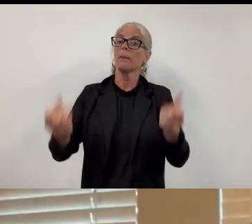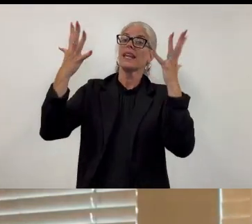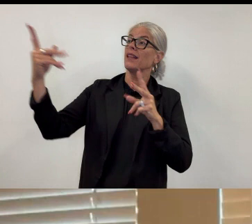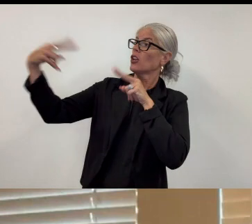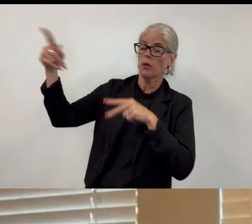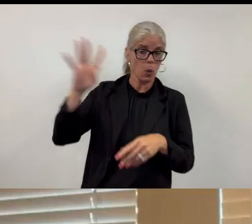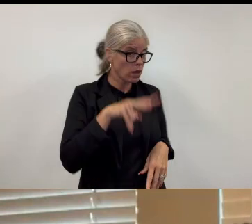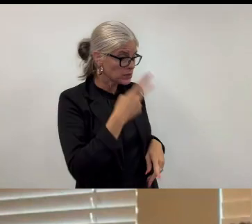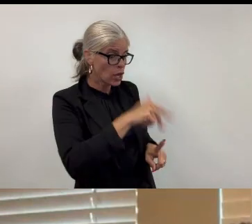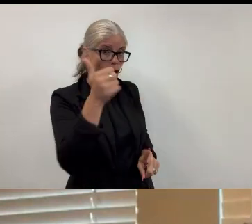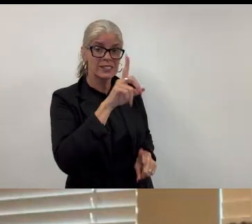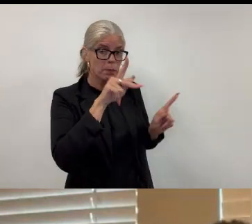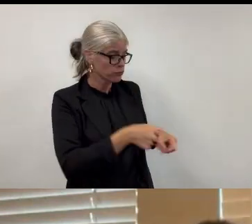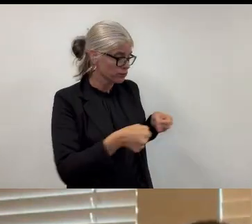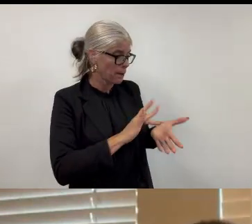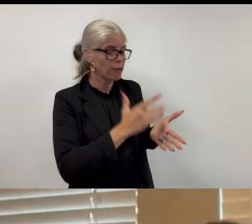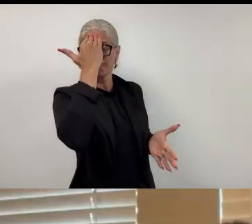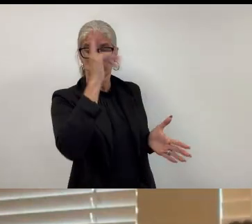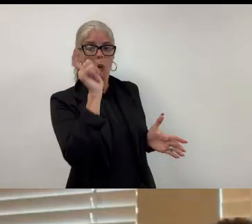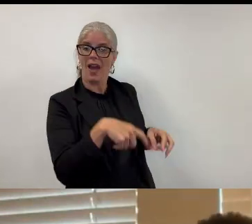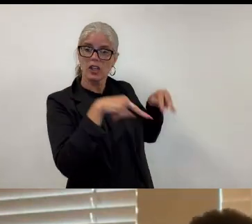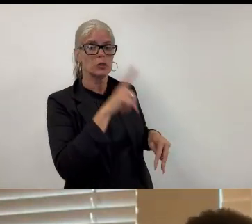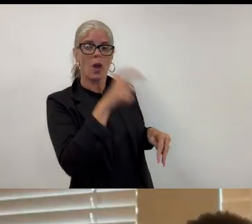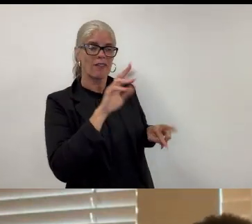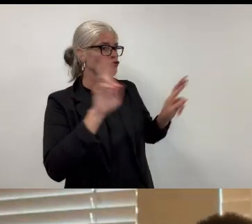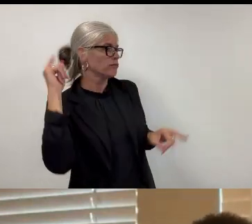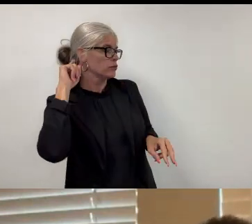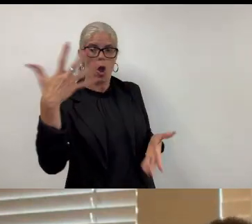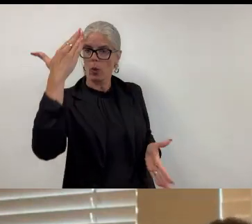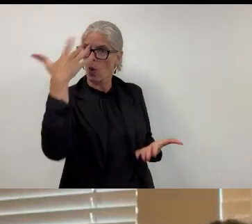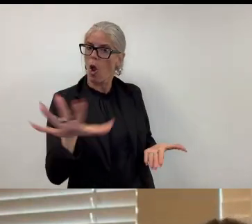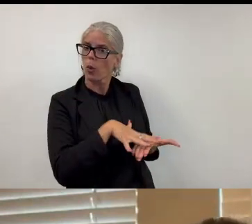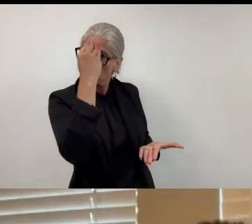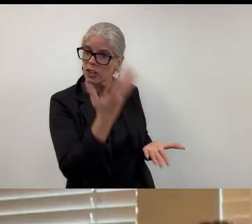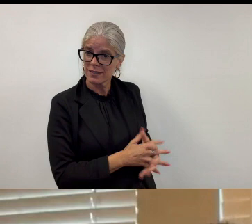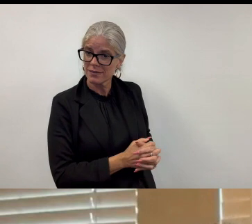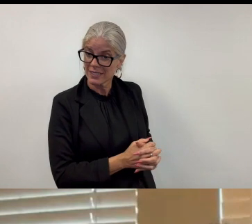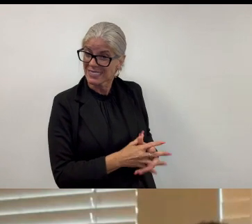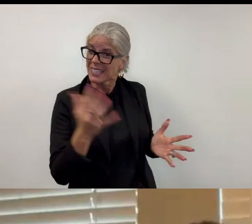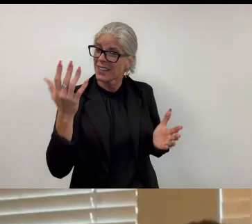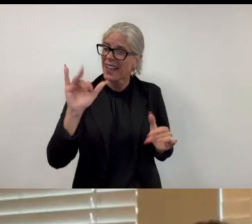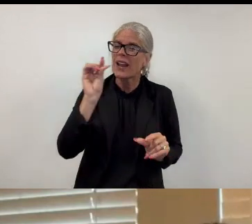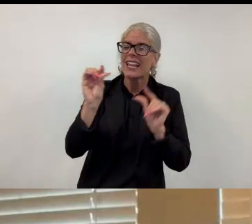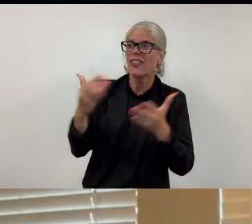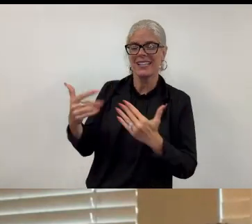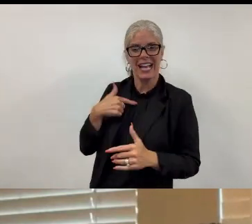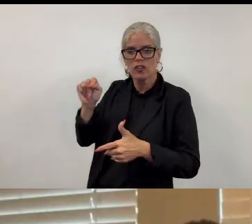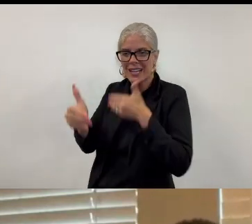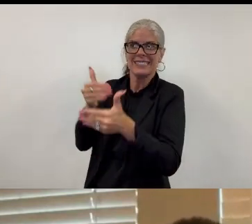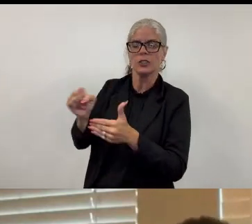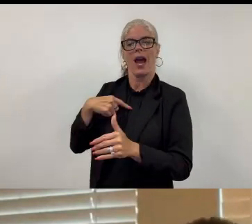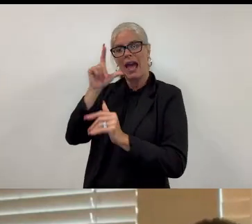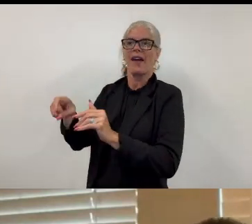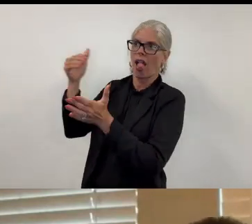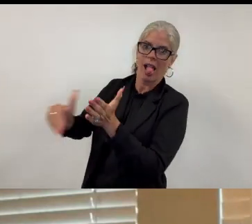in the future, hopefully, if they encounter someone who is similarly situated, they will be able to just have that knowledge without having to